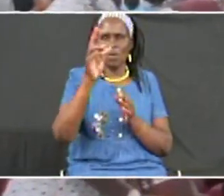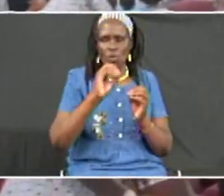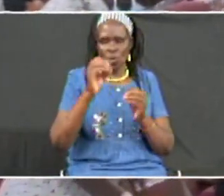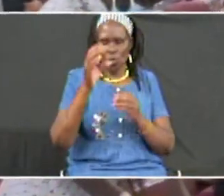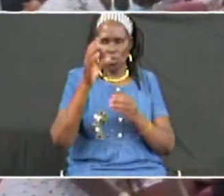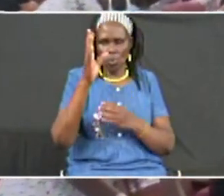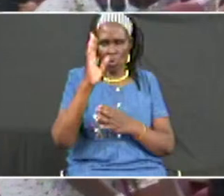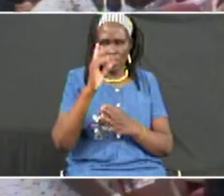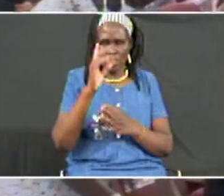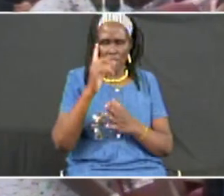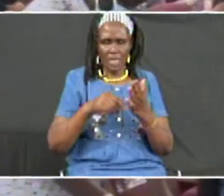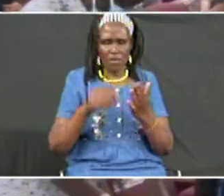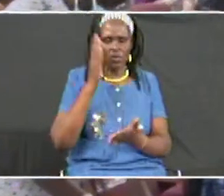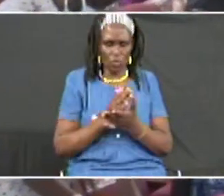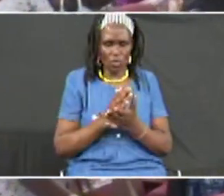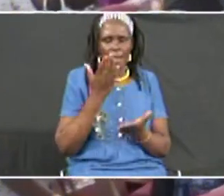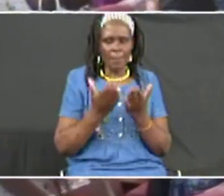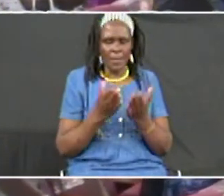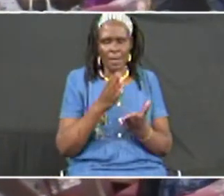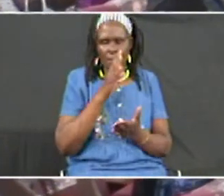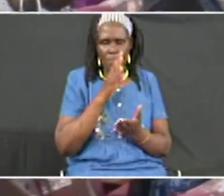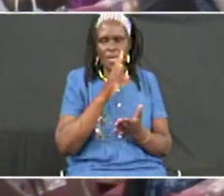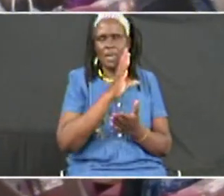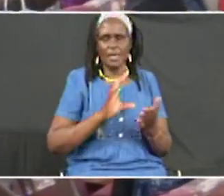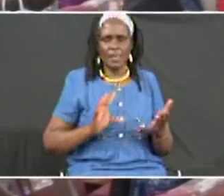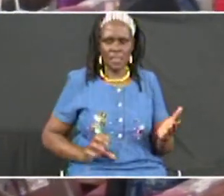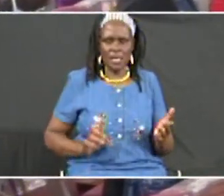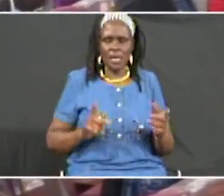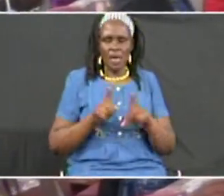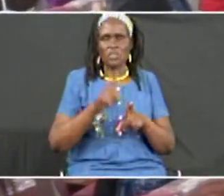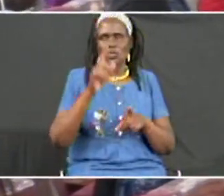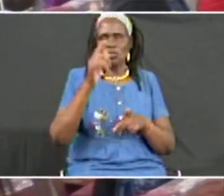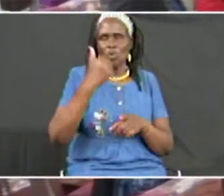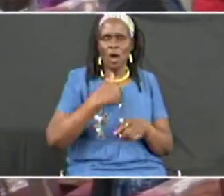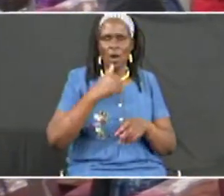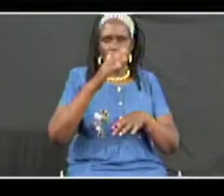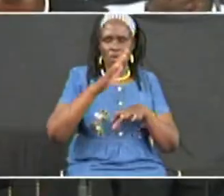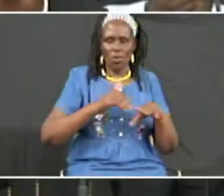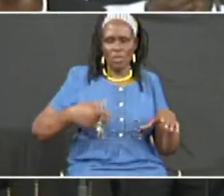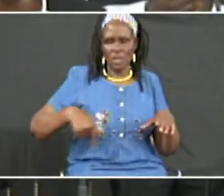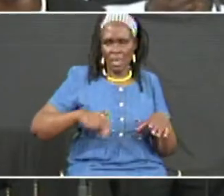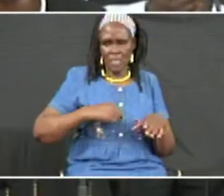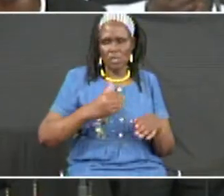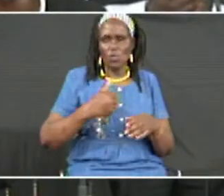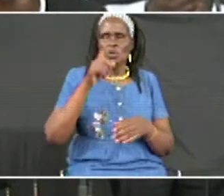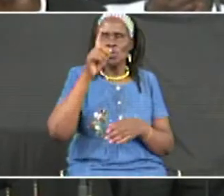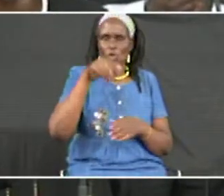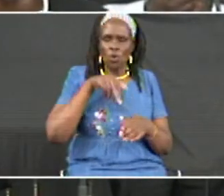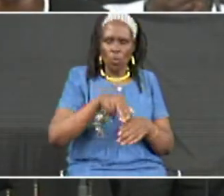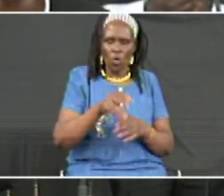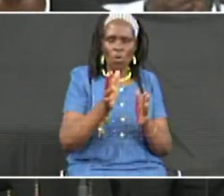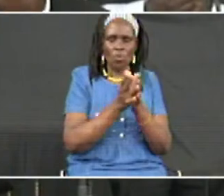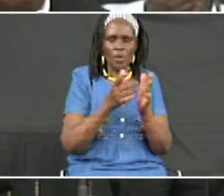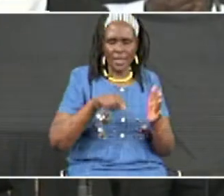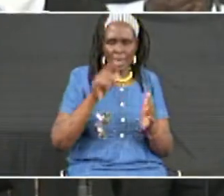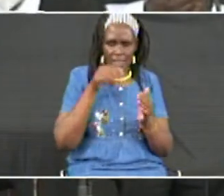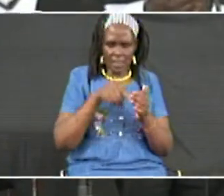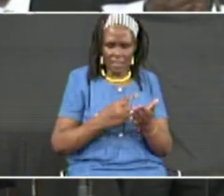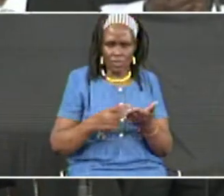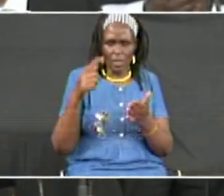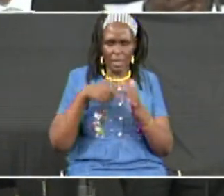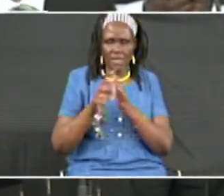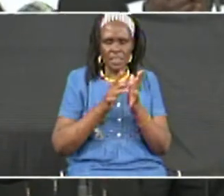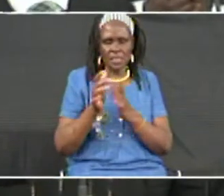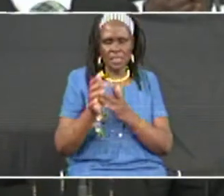truly may be Christians as you have called us. So would you walk with us this week in Jesus' name. And